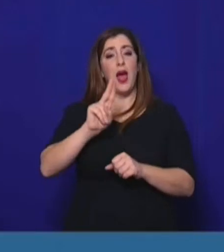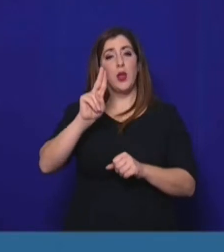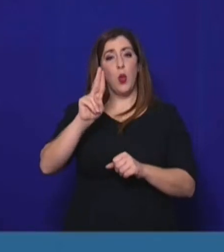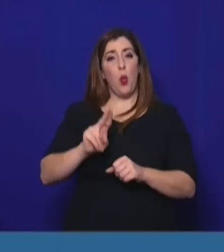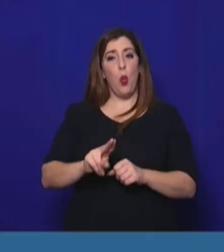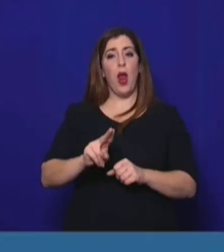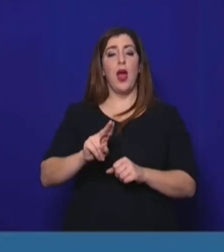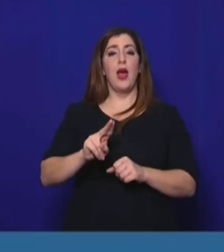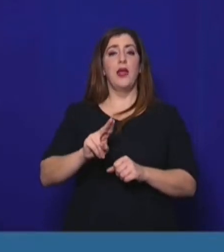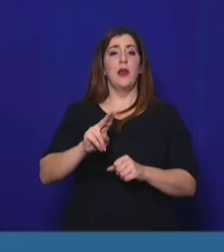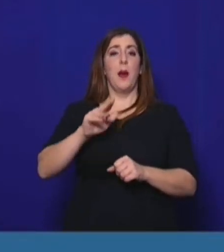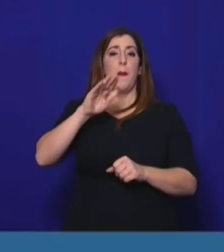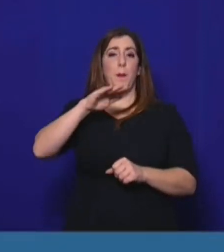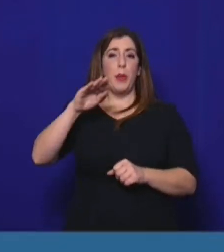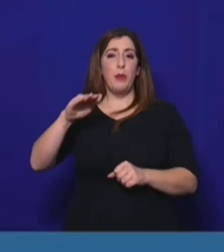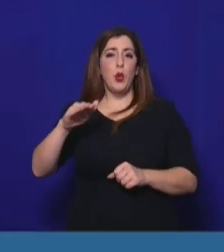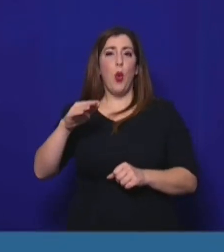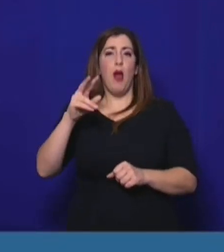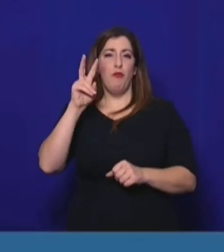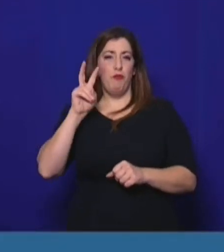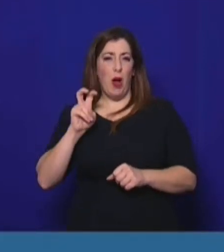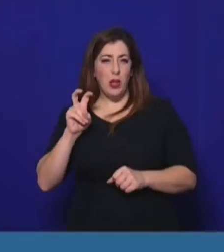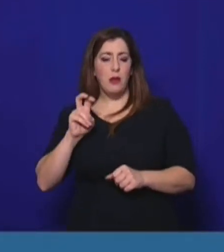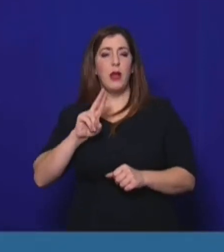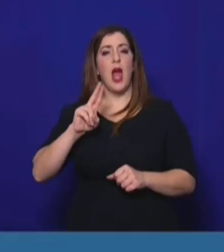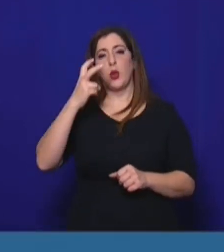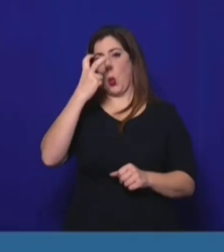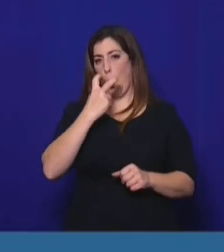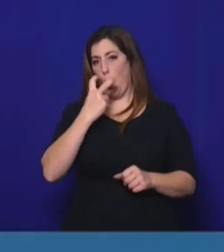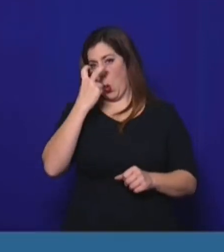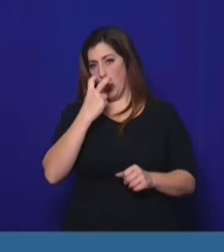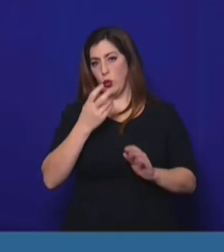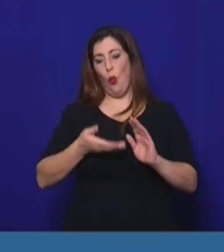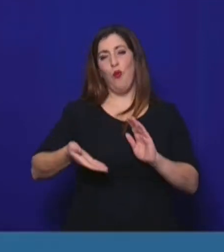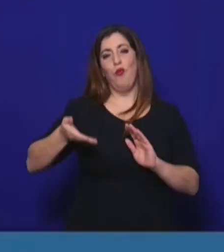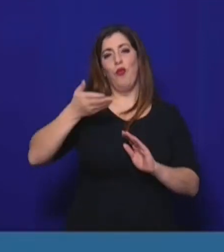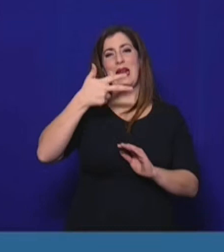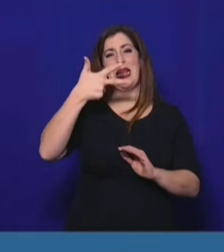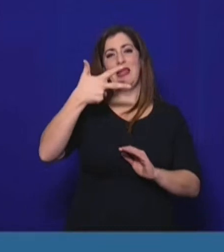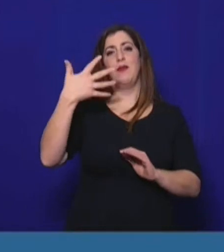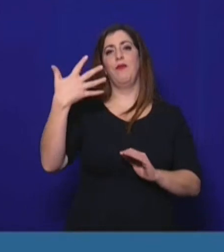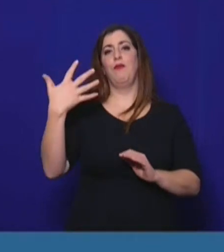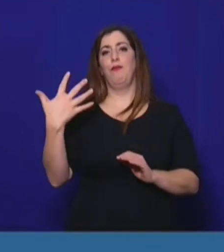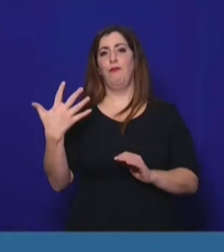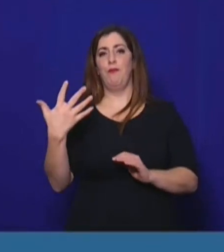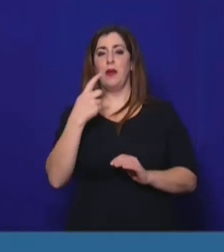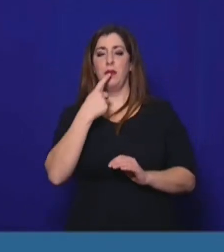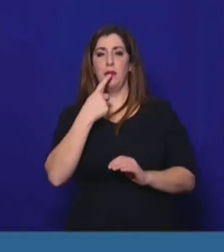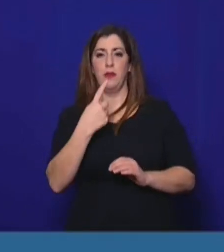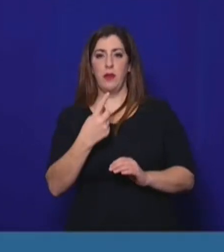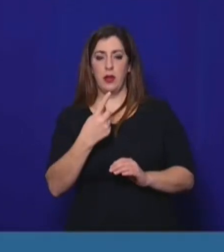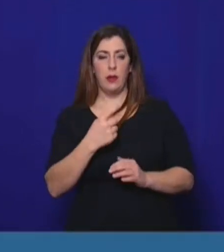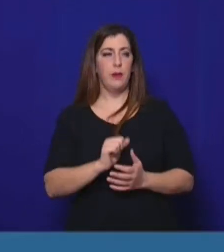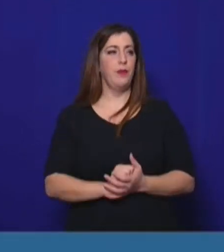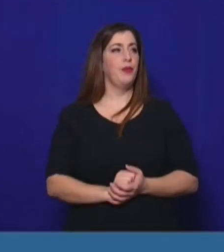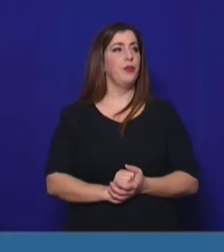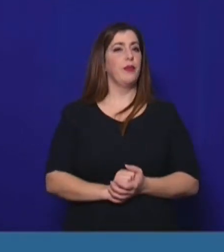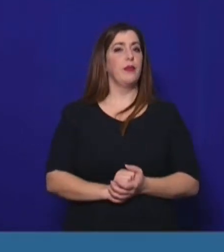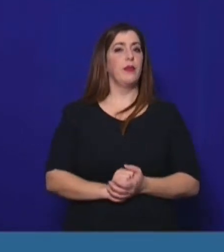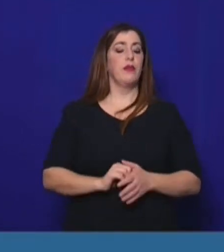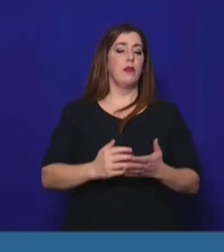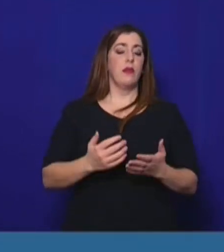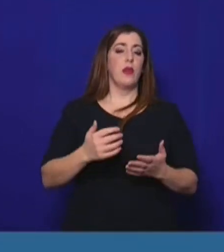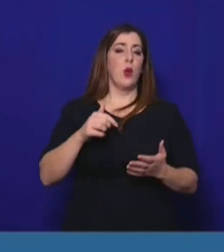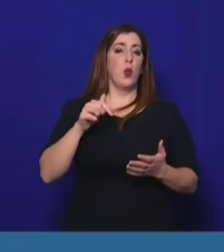of complications and admissions to hospitals and deaths, which are the elderly people who are